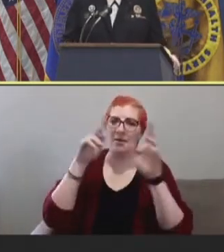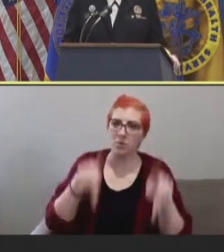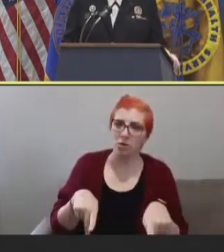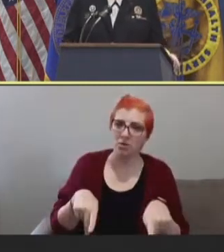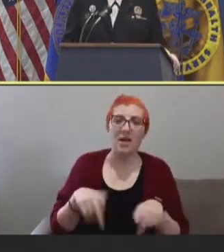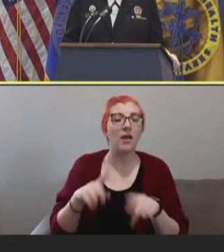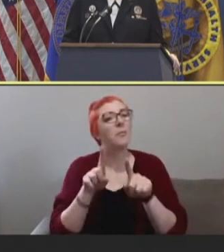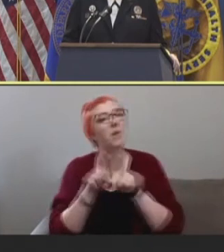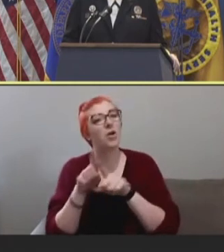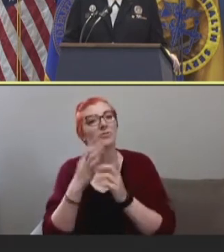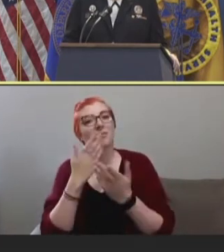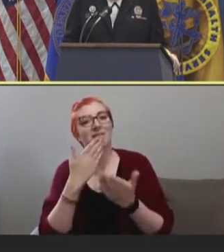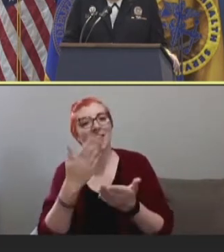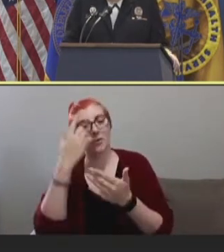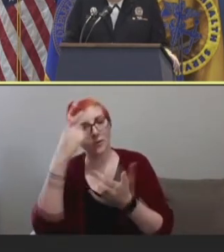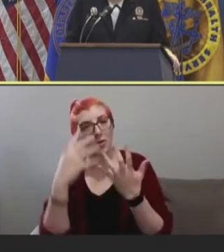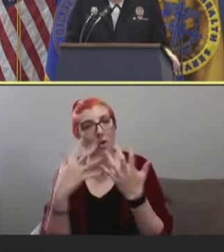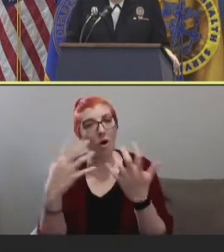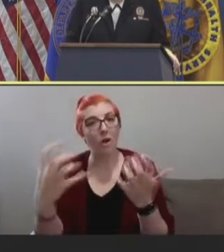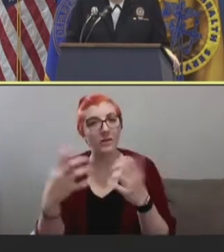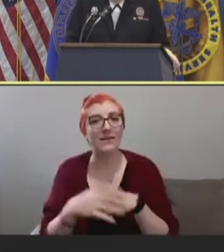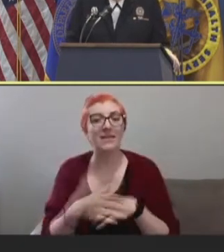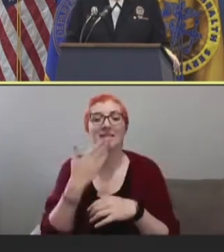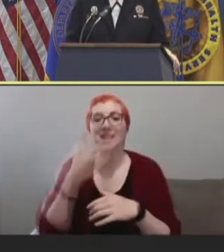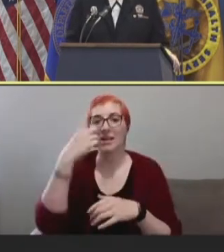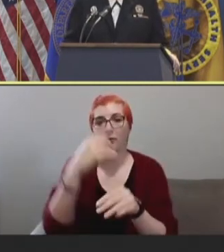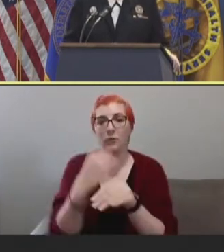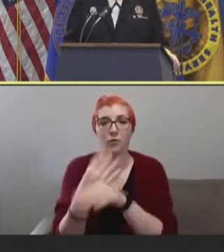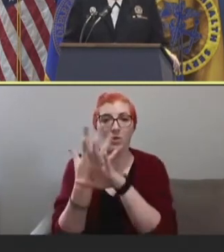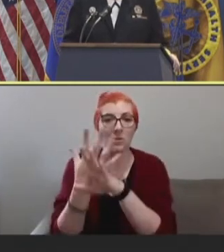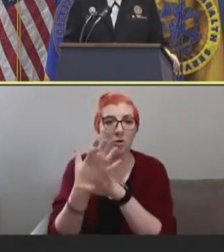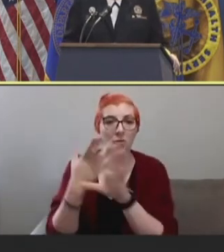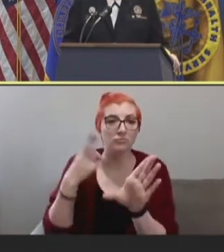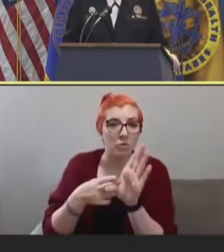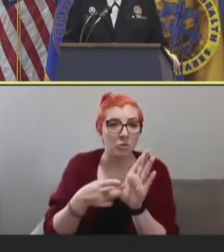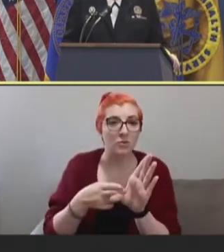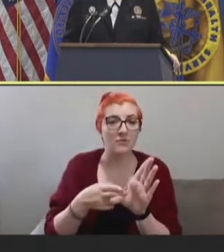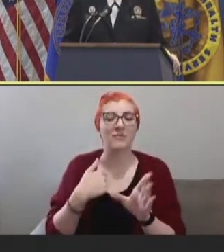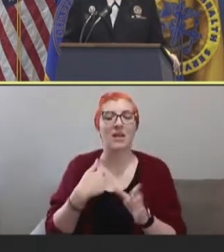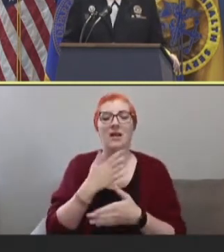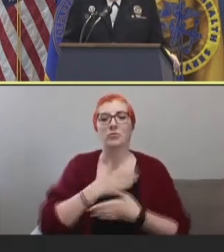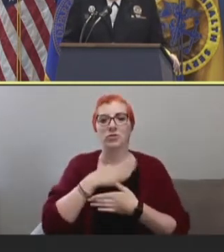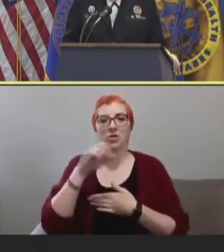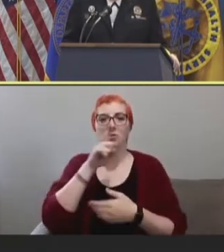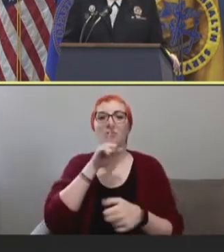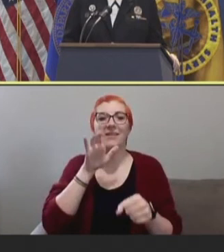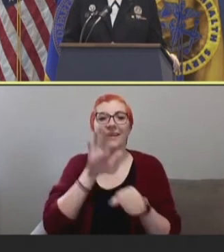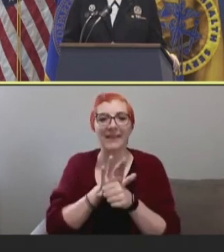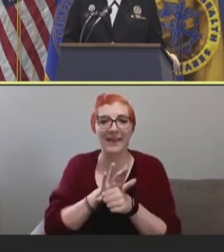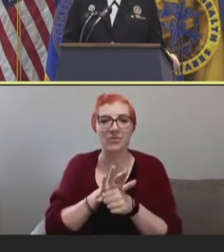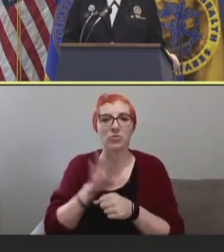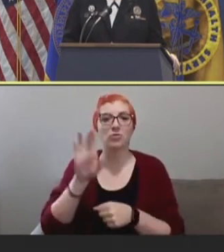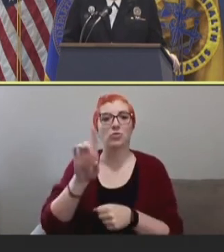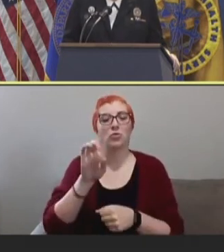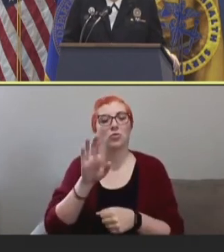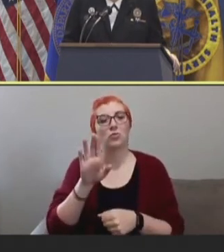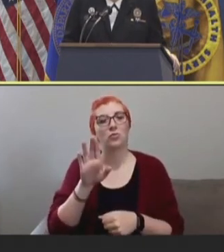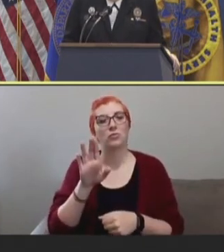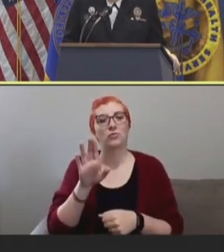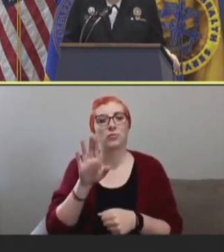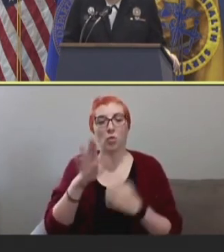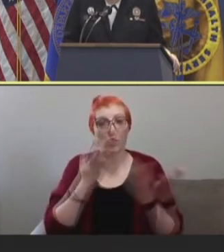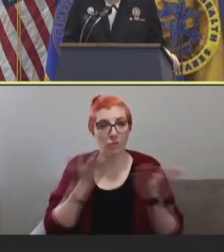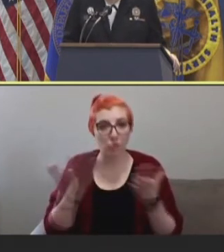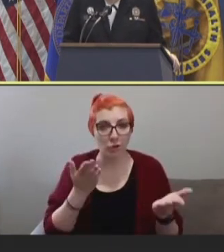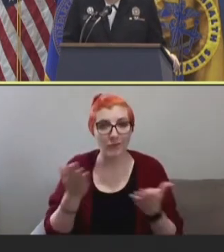in the audience, but also remotely. I appreciate very much your dedication, your commitment, and your service